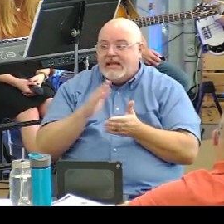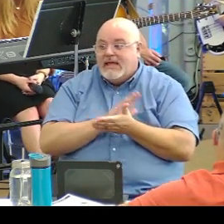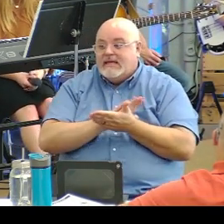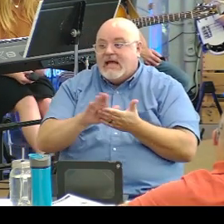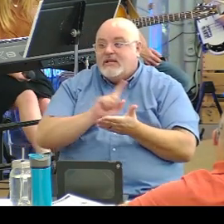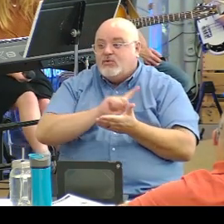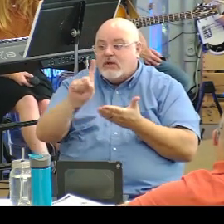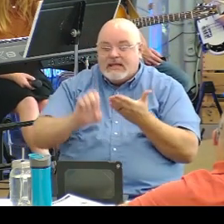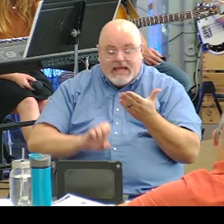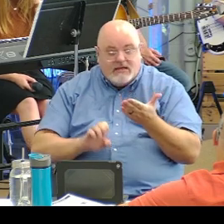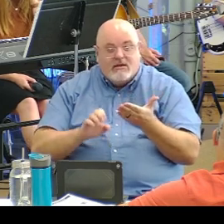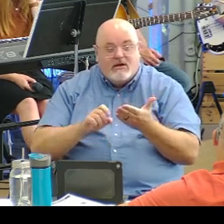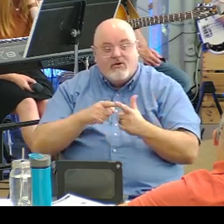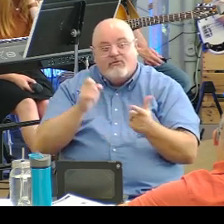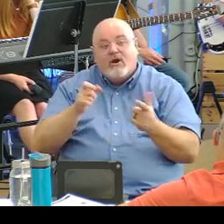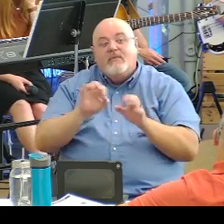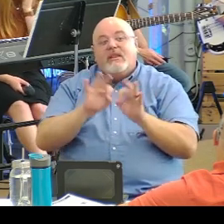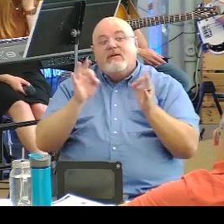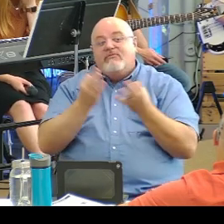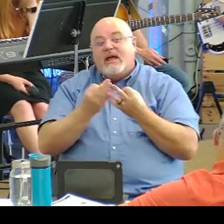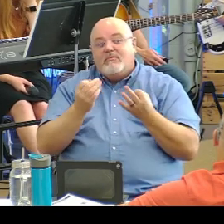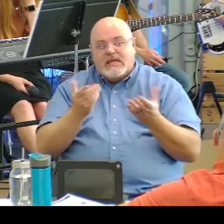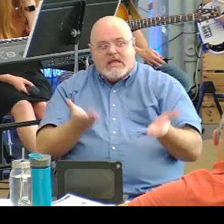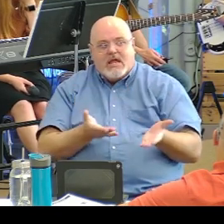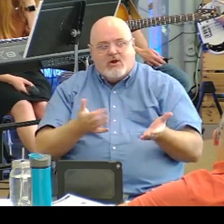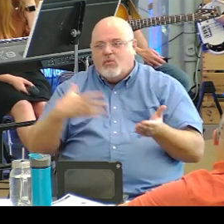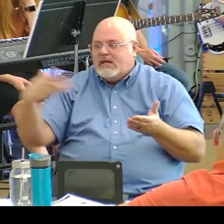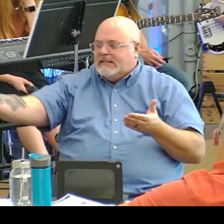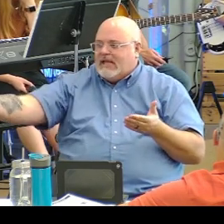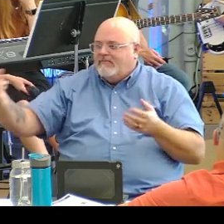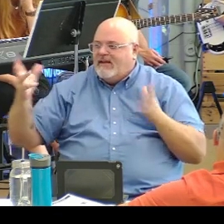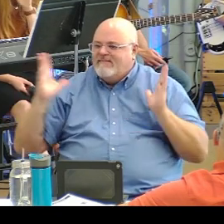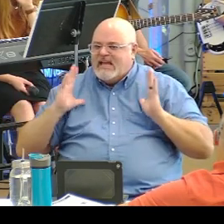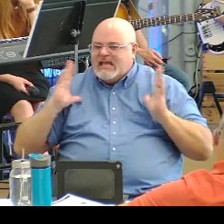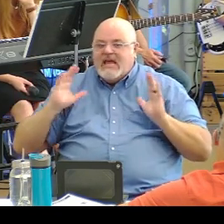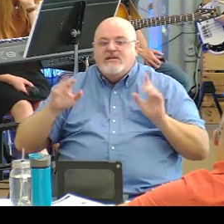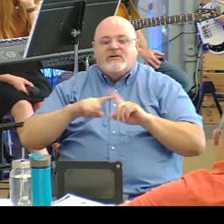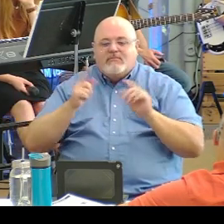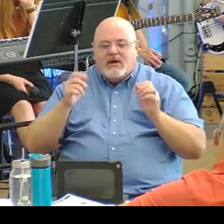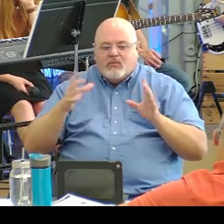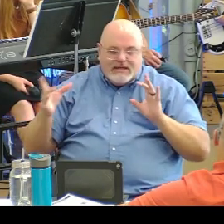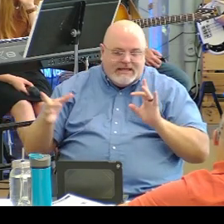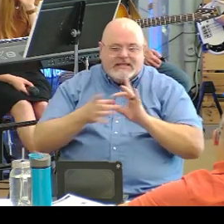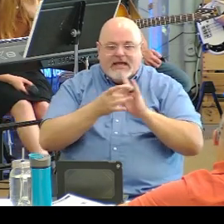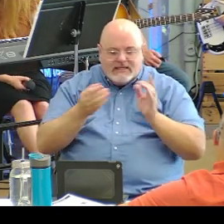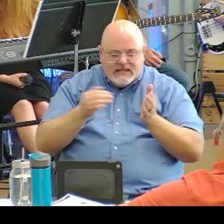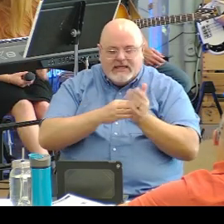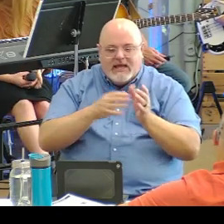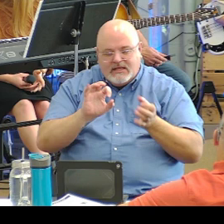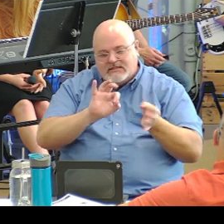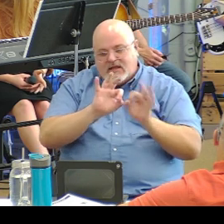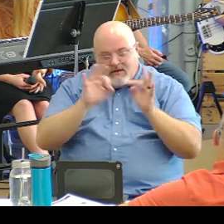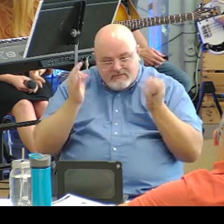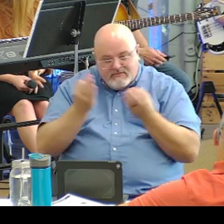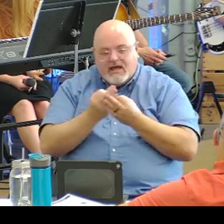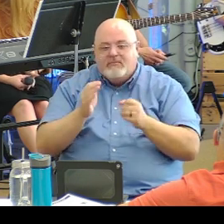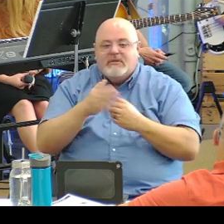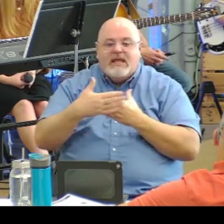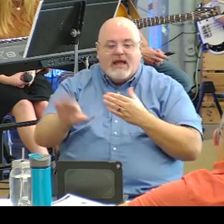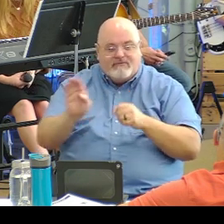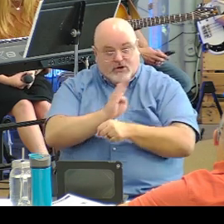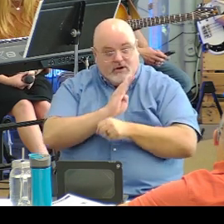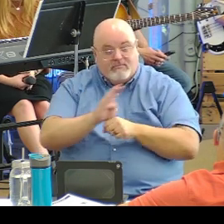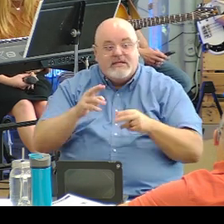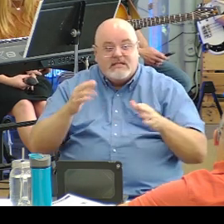nice weekend away last weekend as a family, and it was just good to just sort of reconnect as a family after a busy holiday season, but